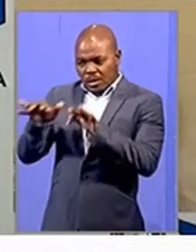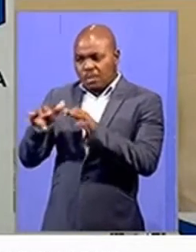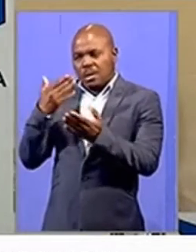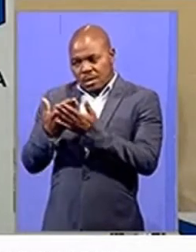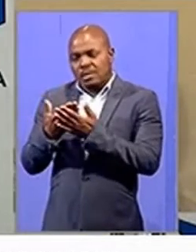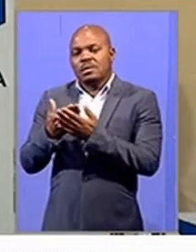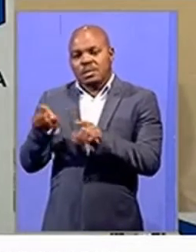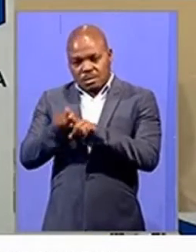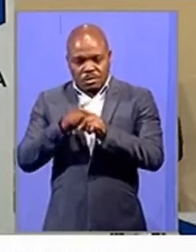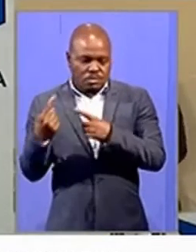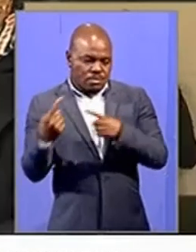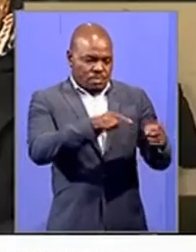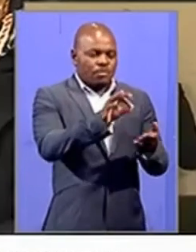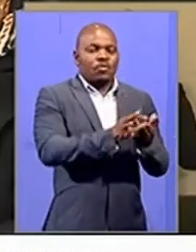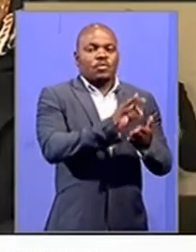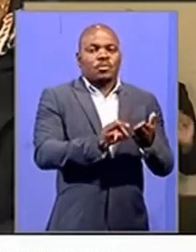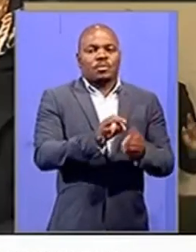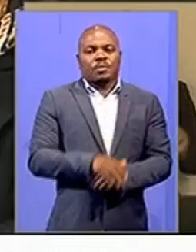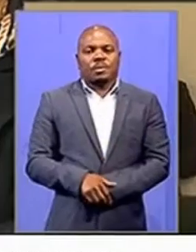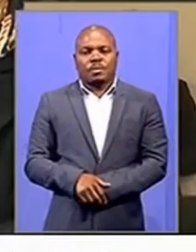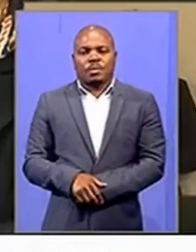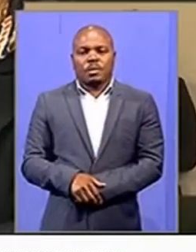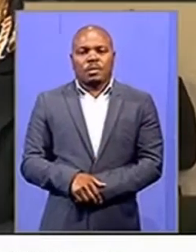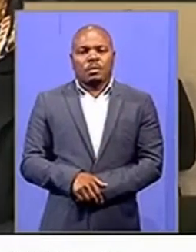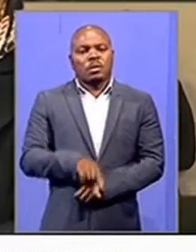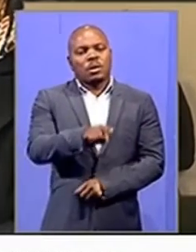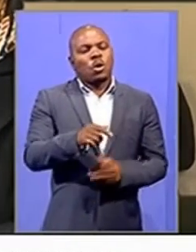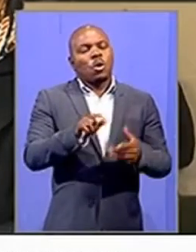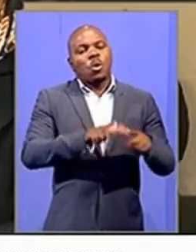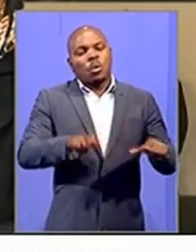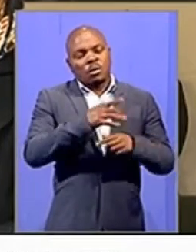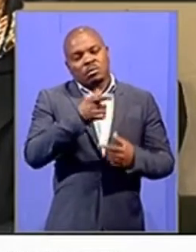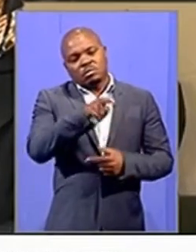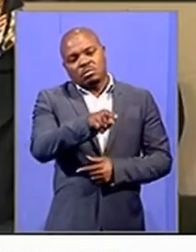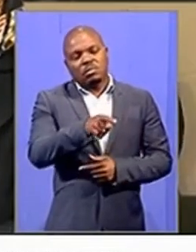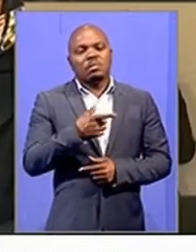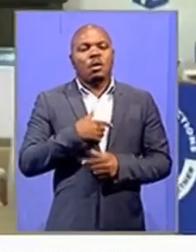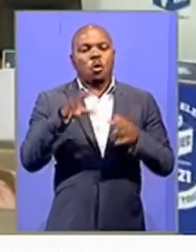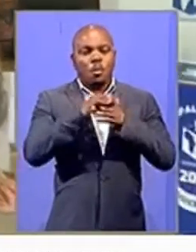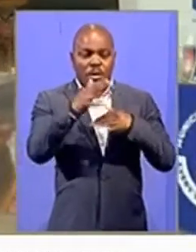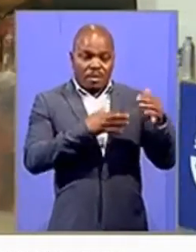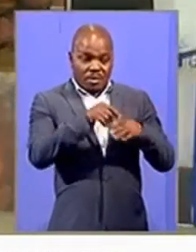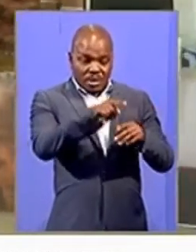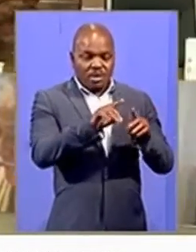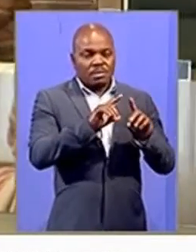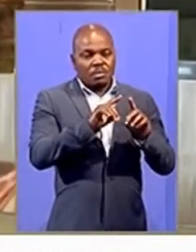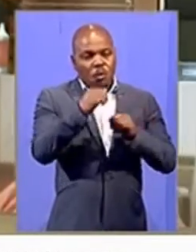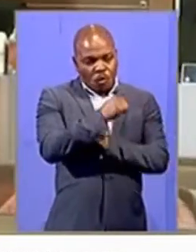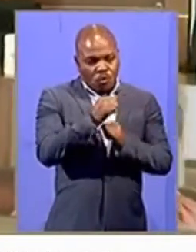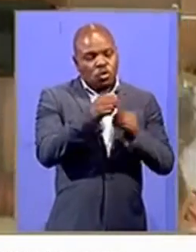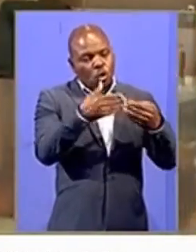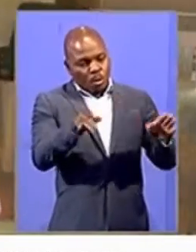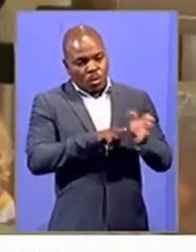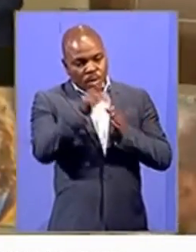participate in the elections. Khabagare dikantoro tsa merero ya selegae di tla bulwa bokhutlo bo jwa beke go letla batho go ya go tsaya